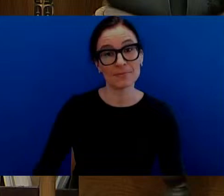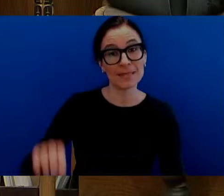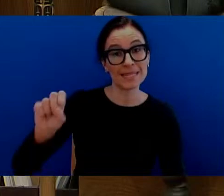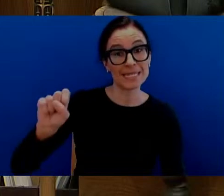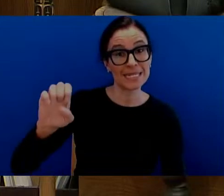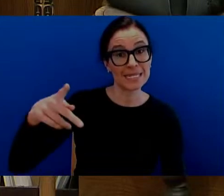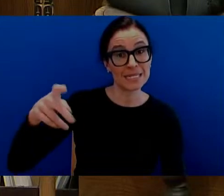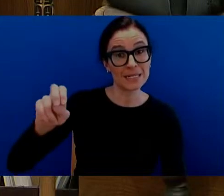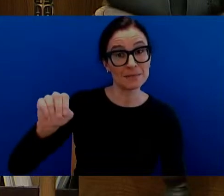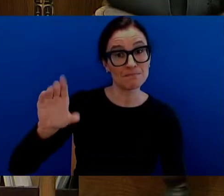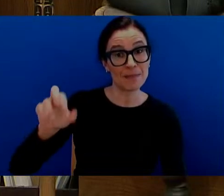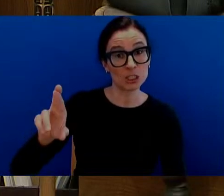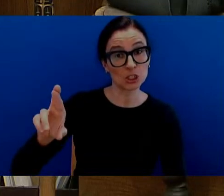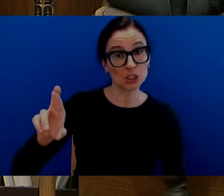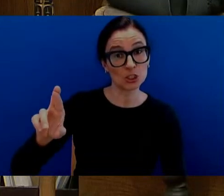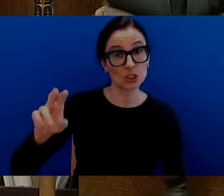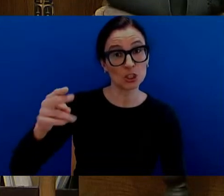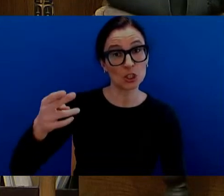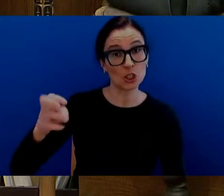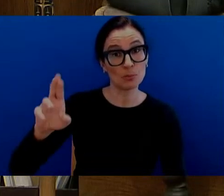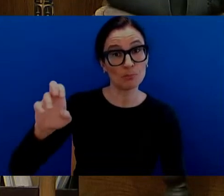Terry Young, BC NDP.